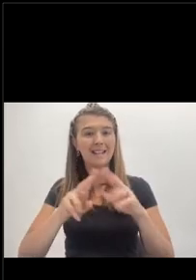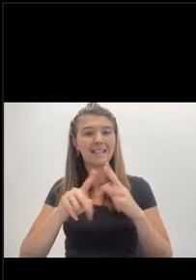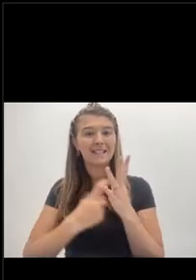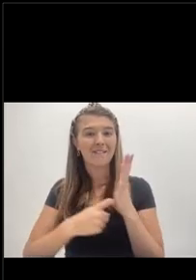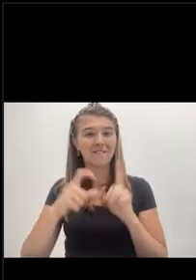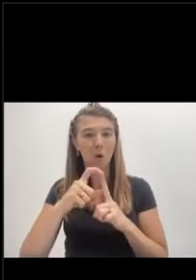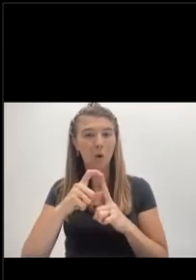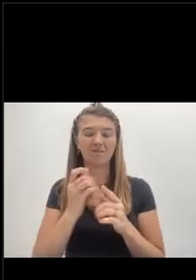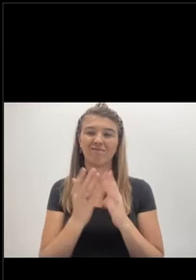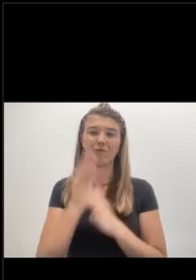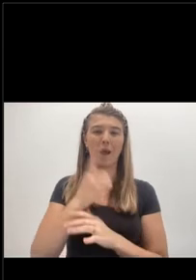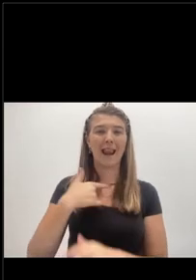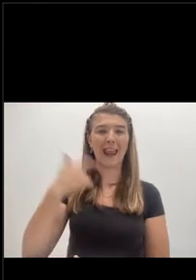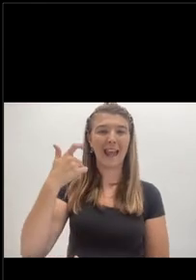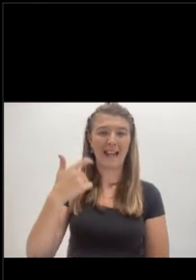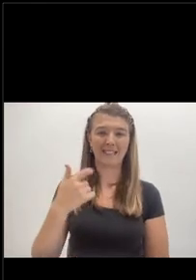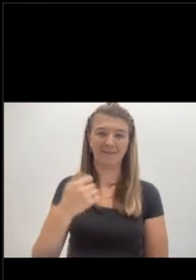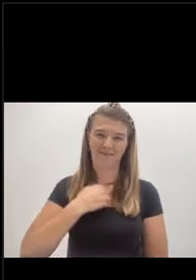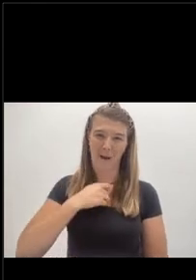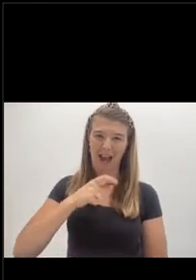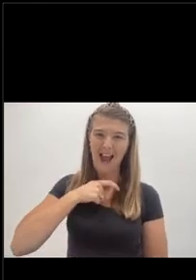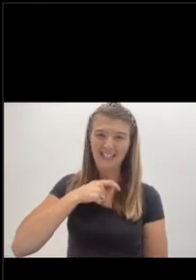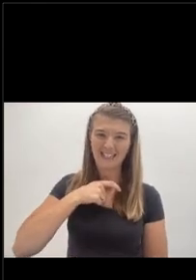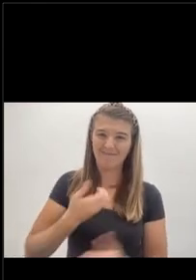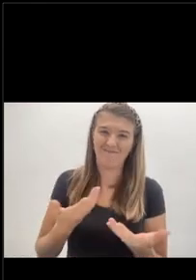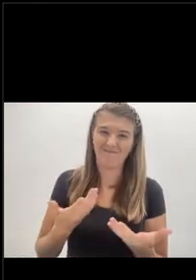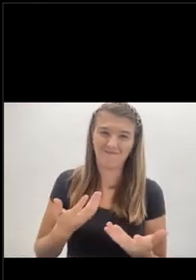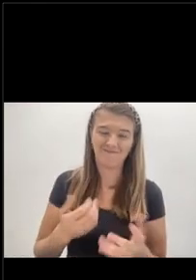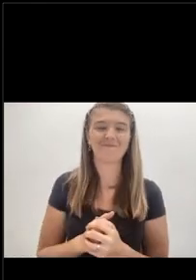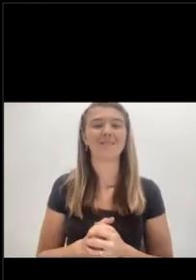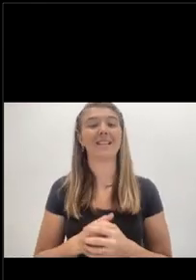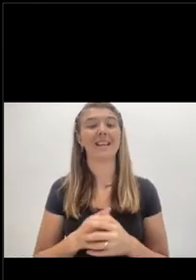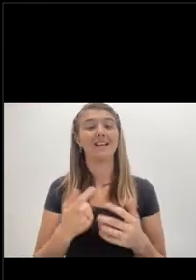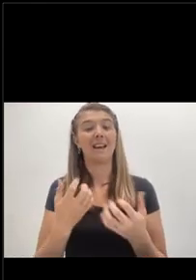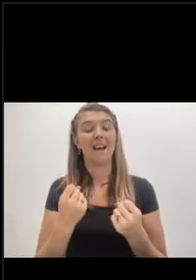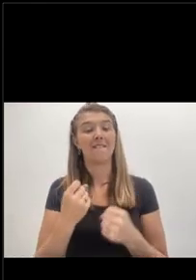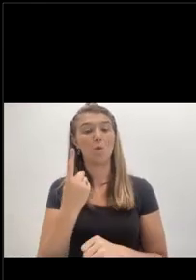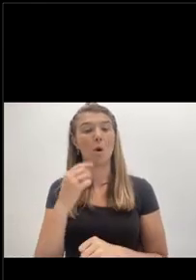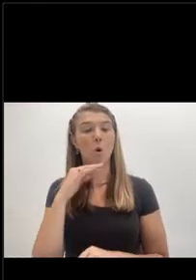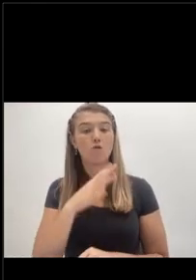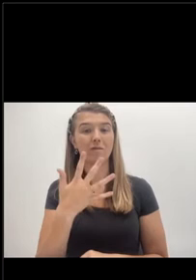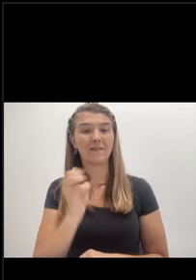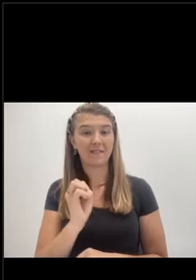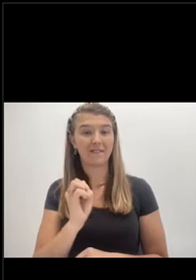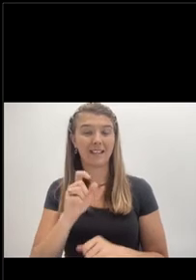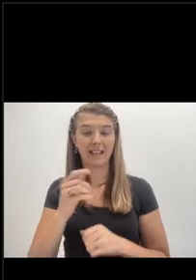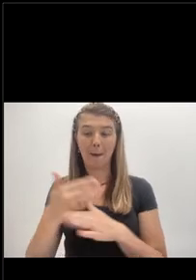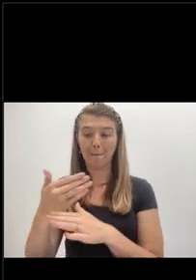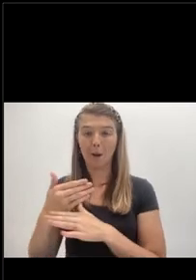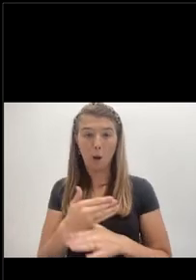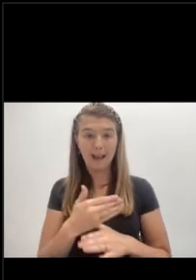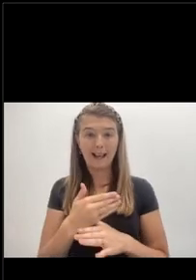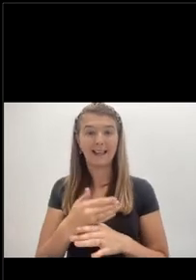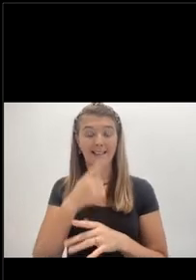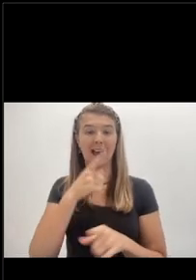accent. We have around 150 employees. We can recycle up to around 40,000 tonnes of polypropylene